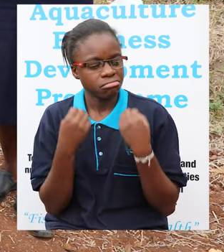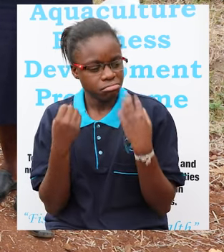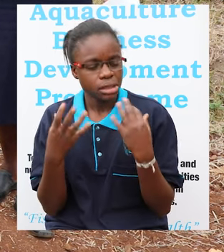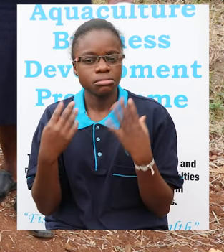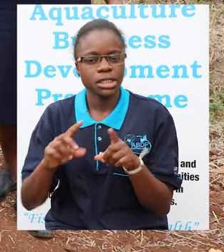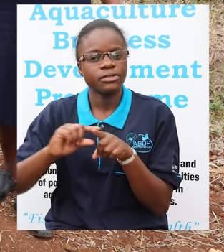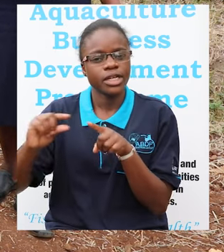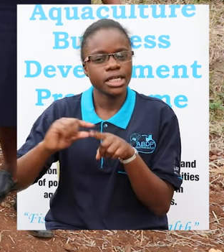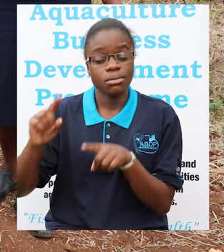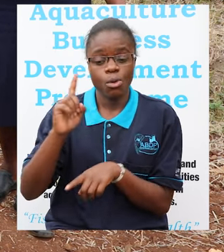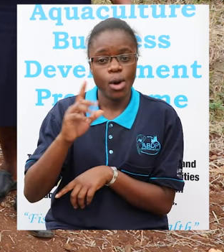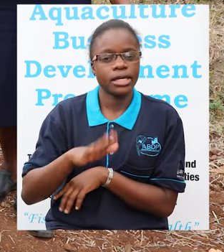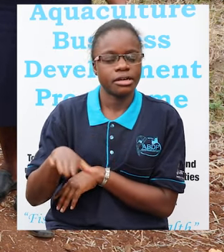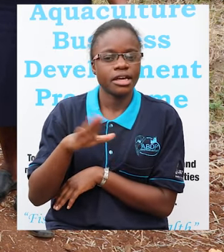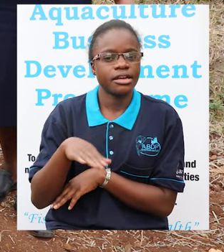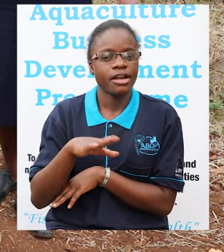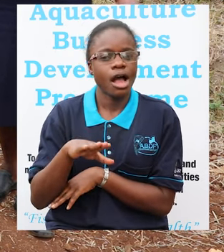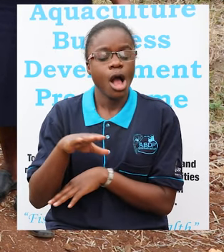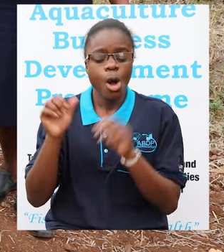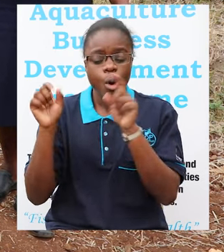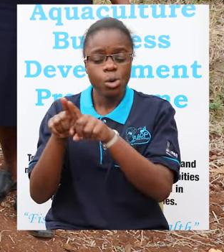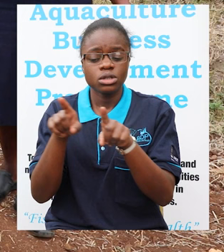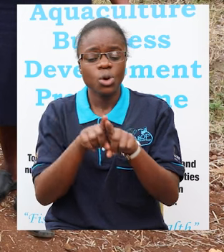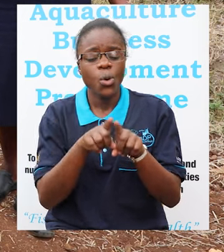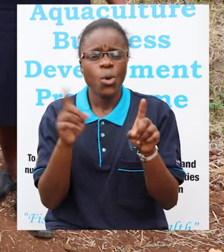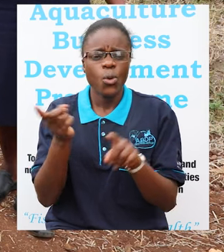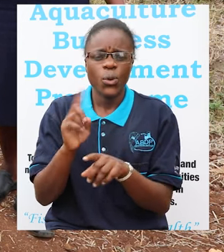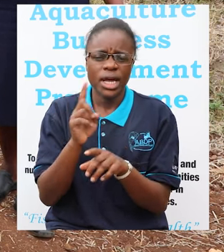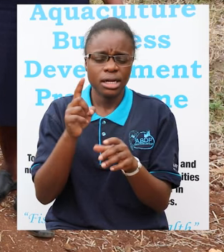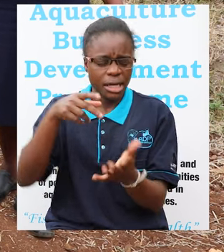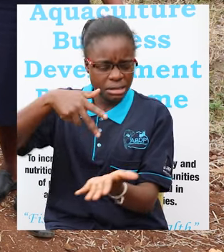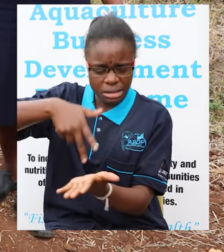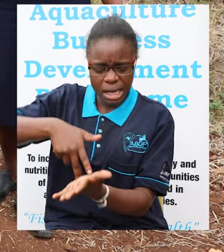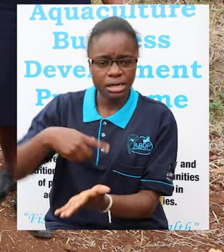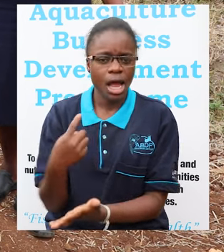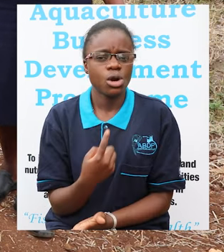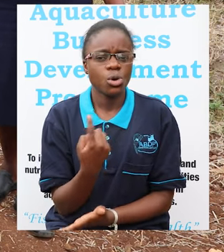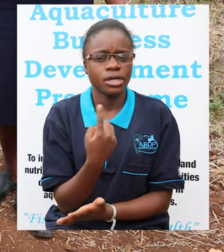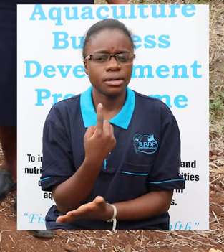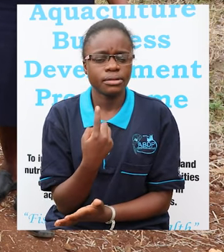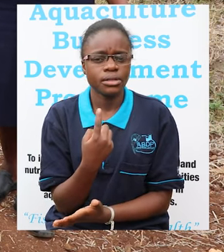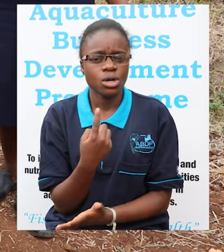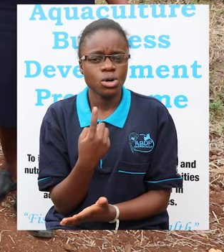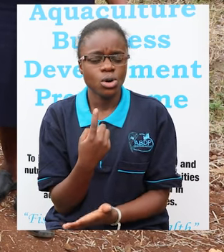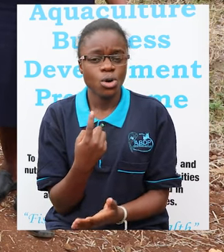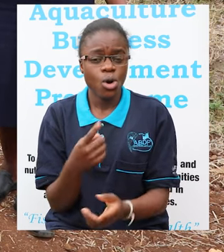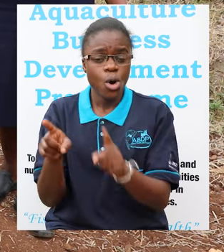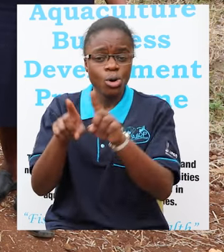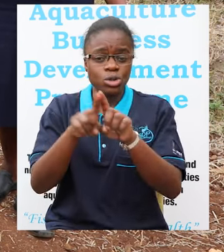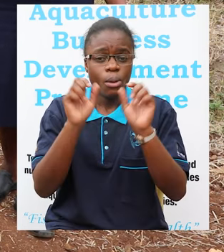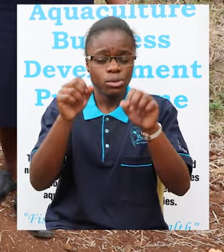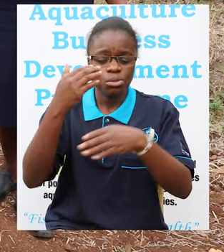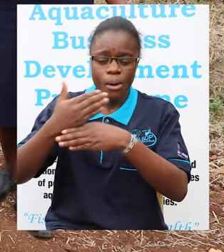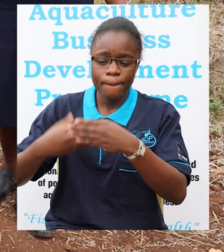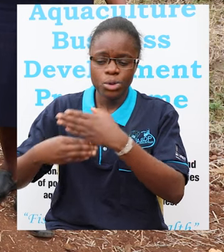just contained in one area. Even on concrete, you can put the stand. The garden can also be erected along the wall. You'll still be